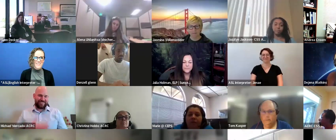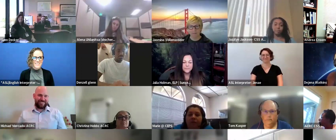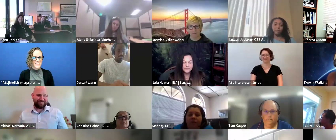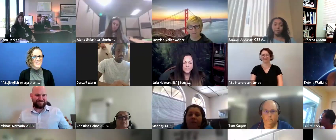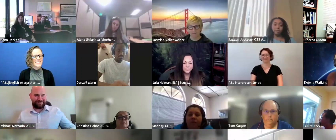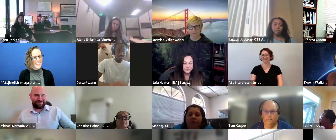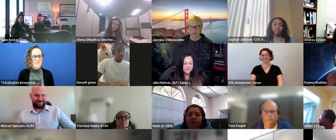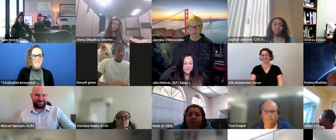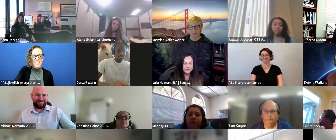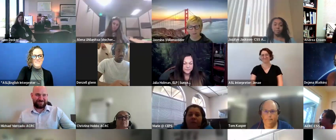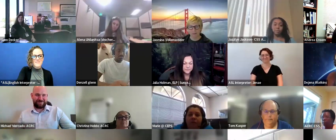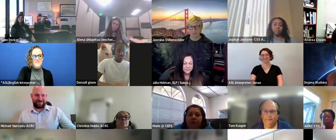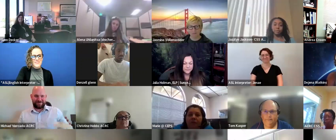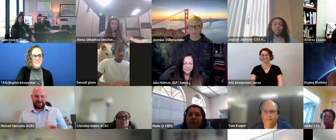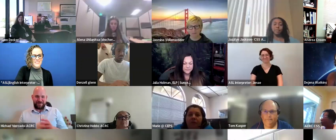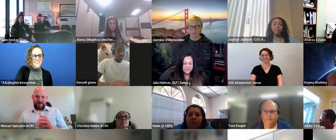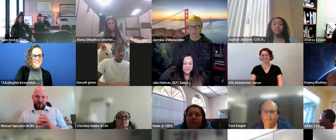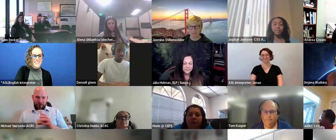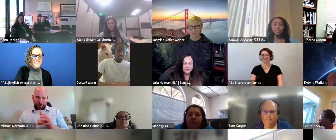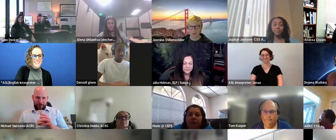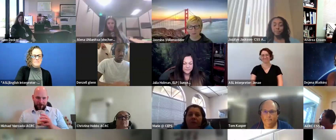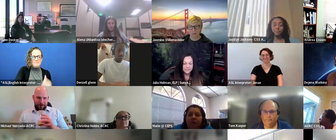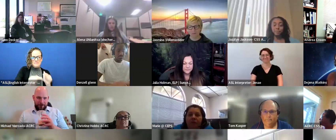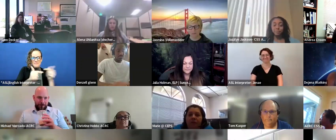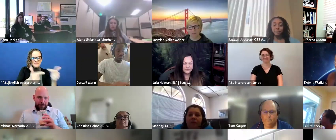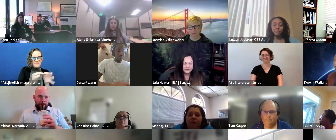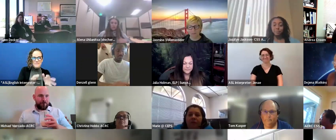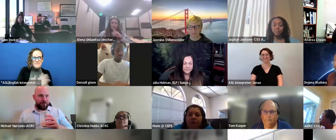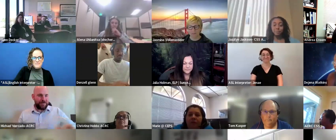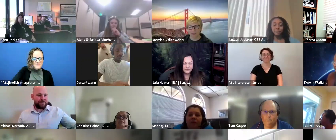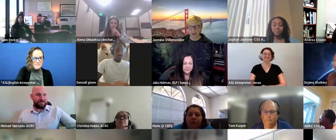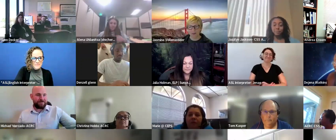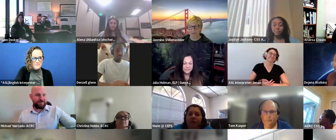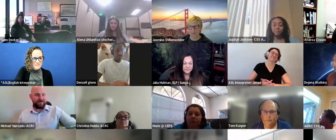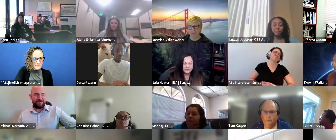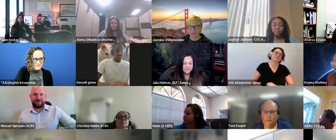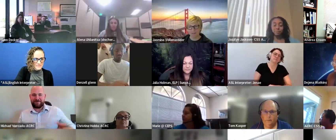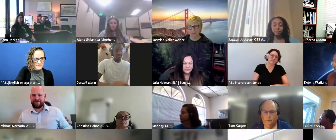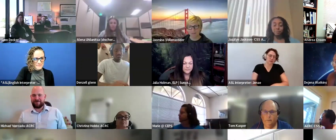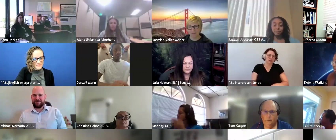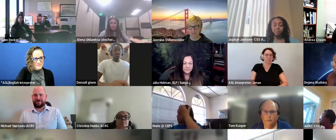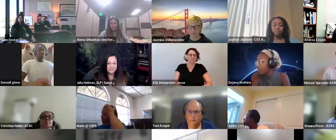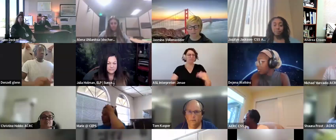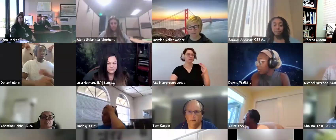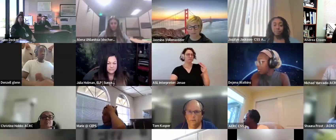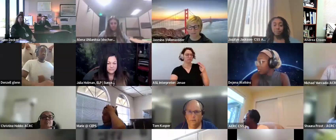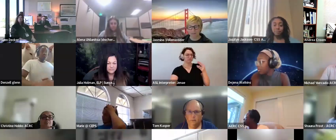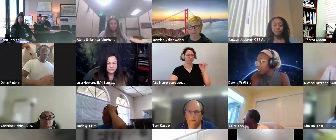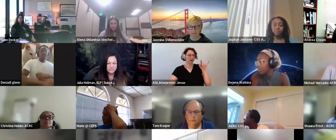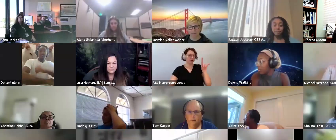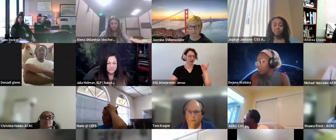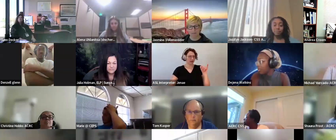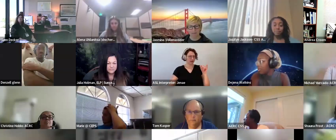Of course, sure thing. You got it. I appreciate it. All right. I am told, Heidi, that we are doing a spotlight